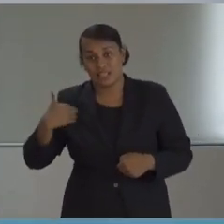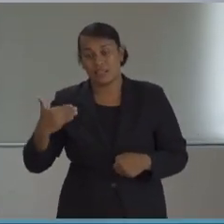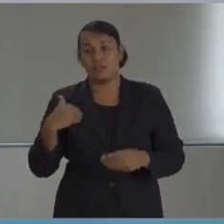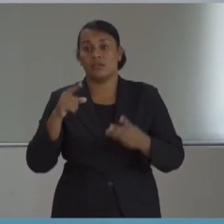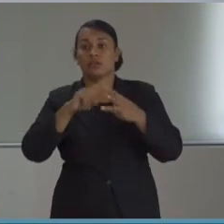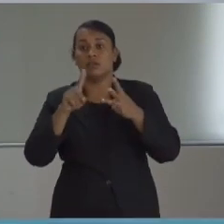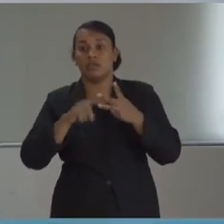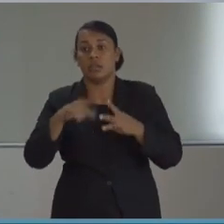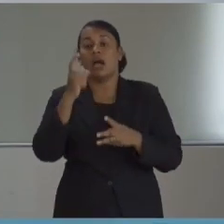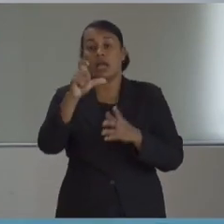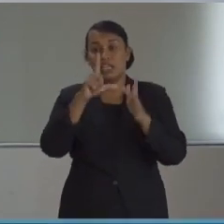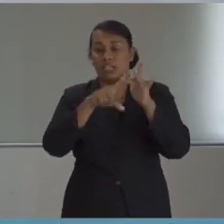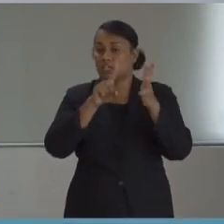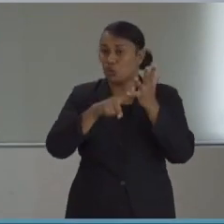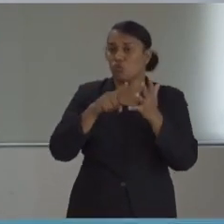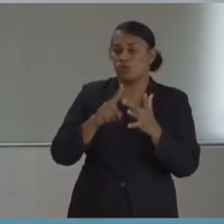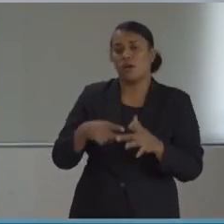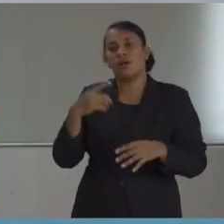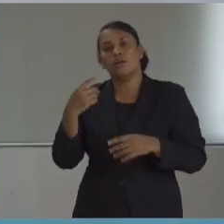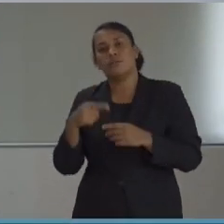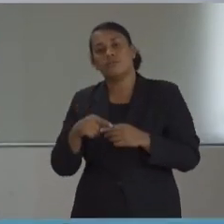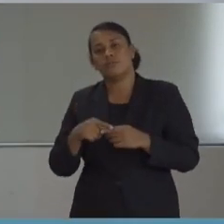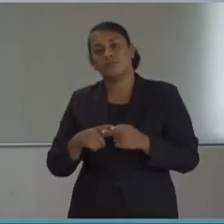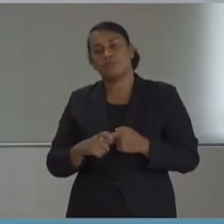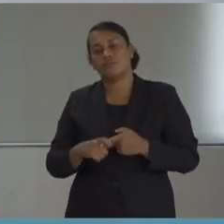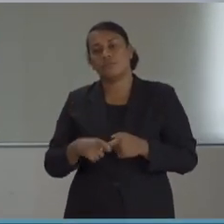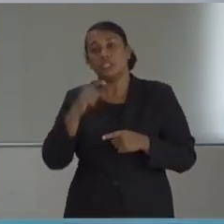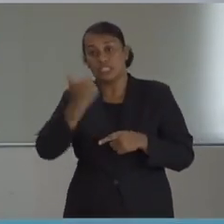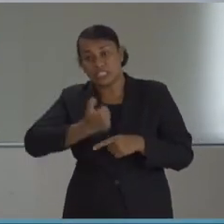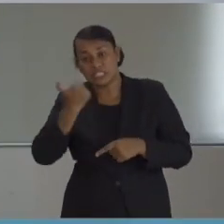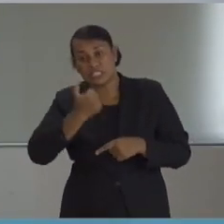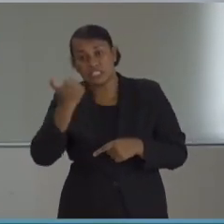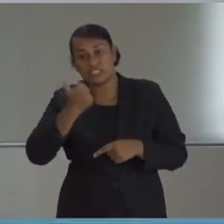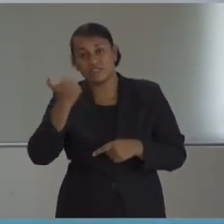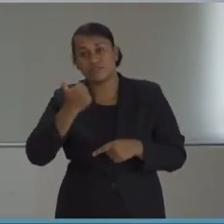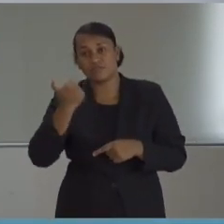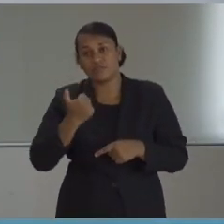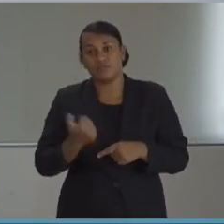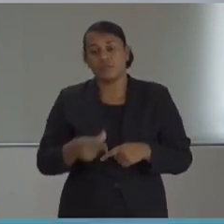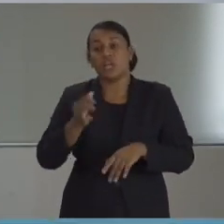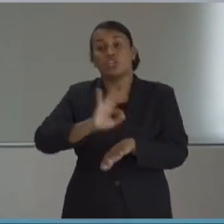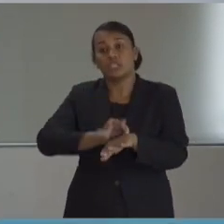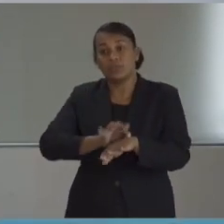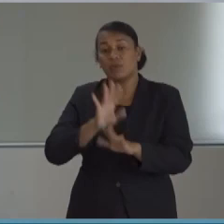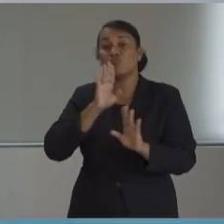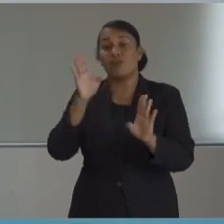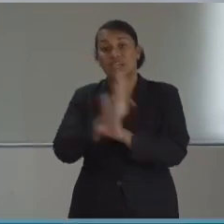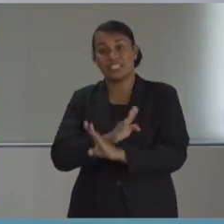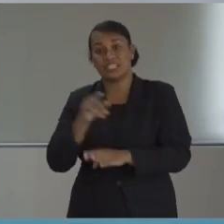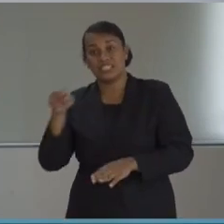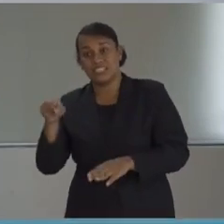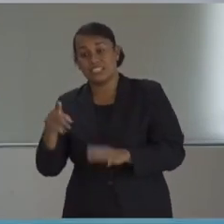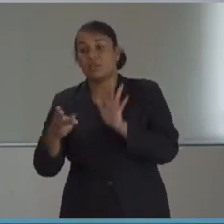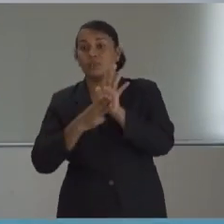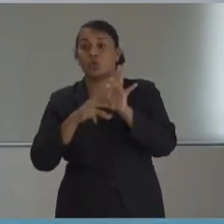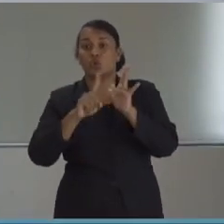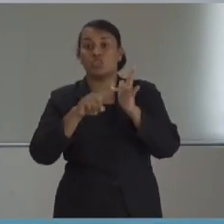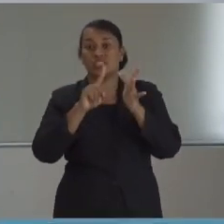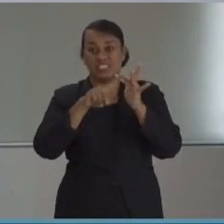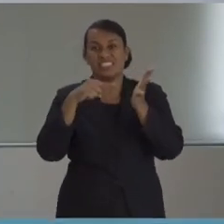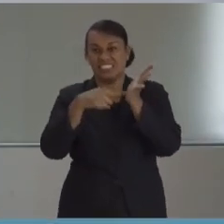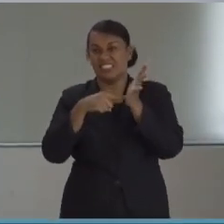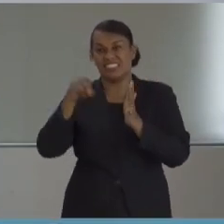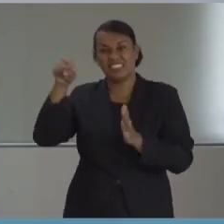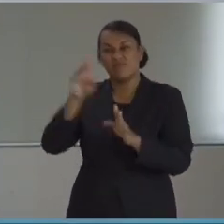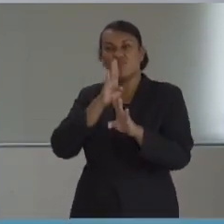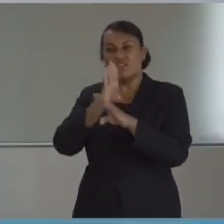CIU. We have 6 from MOIT, 5 from Itoke Affairs, 2